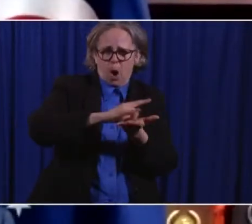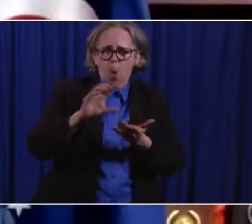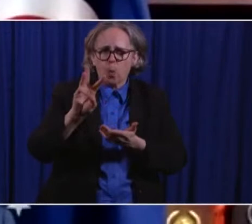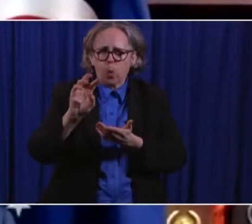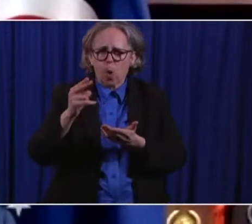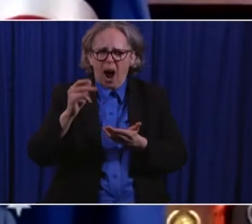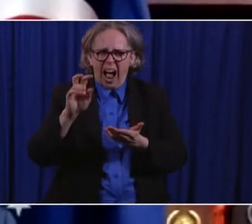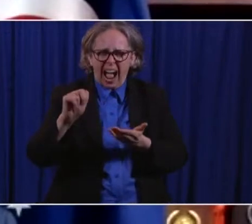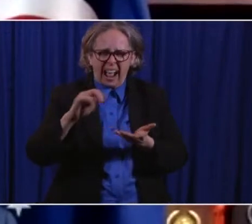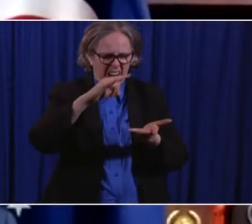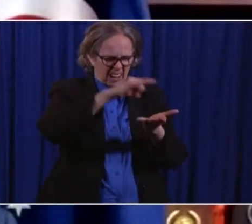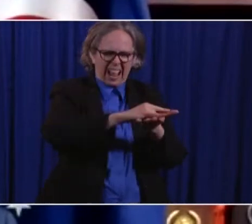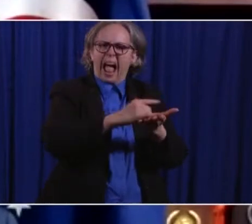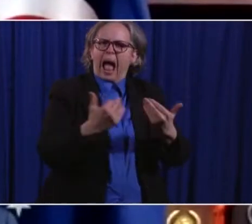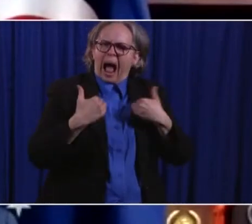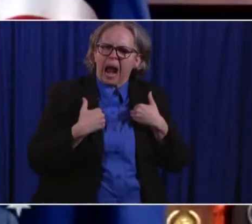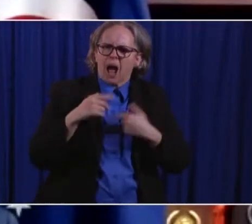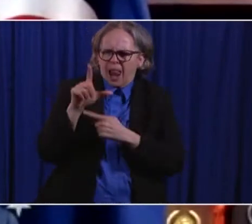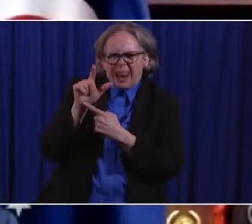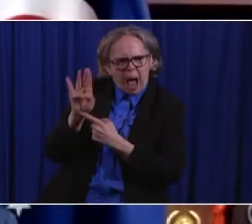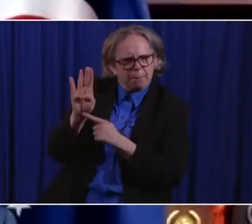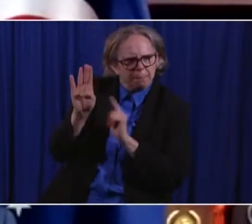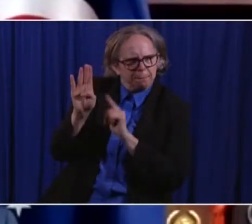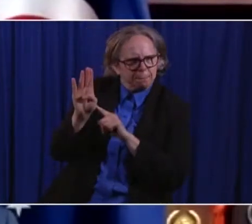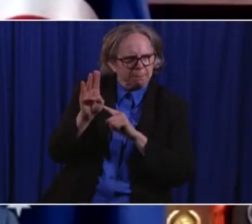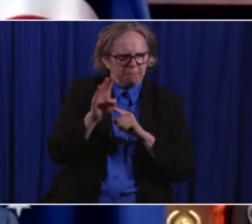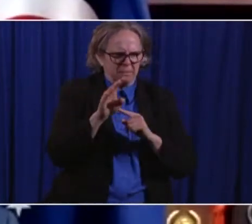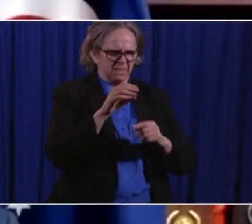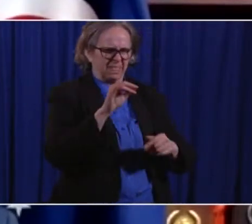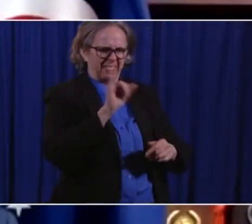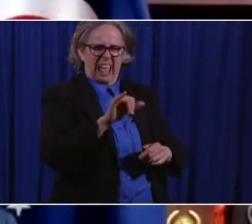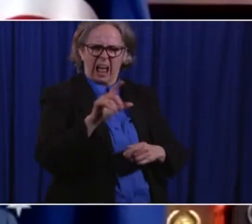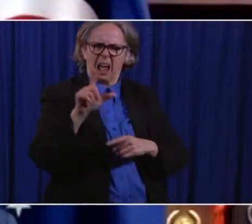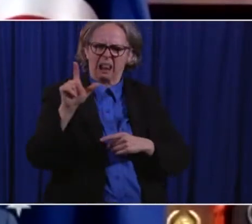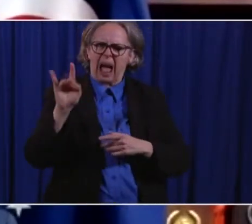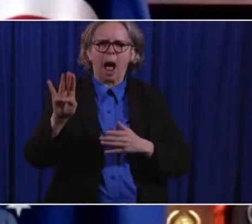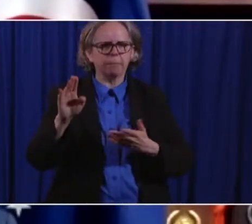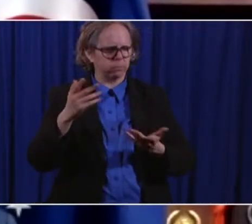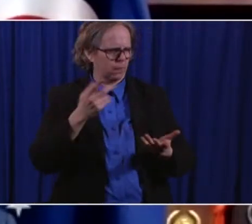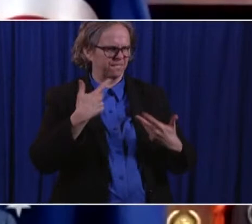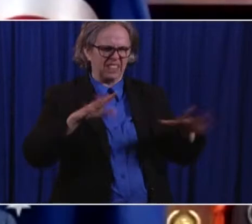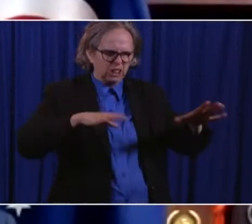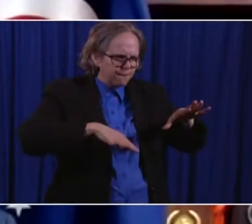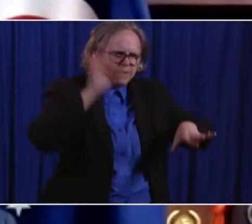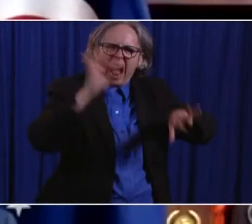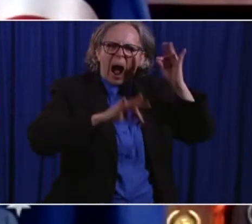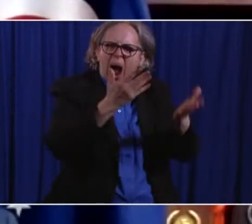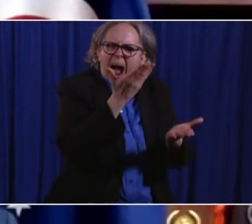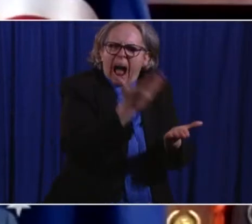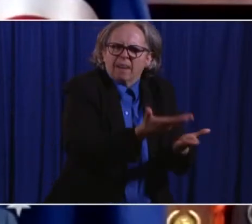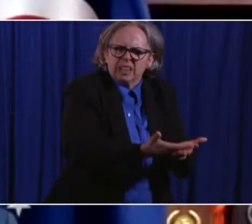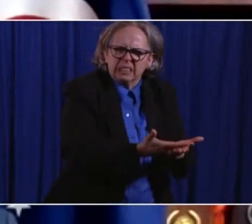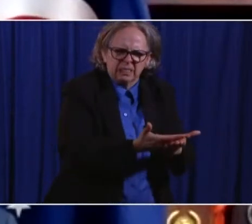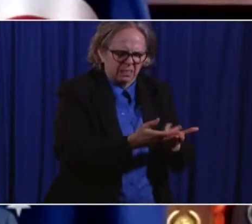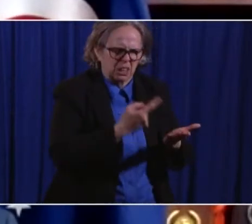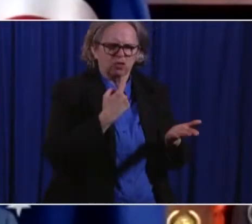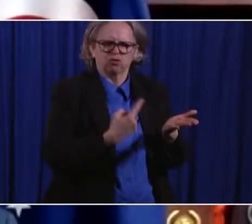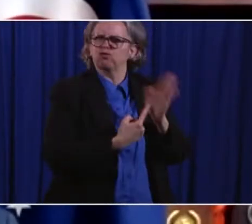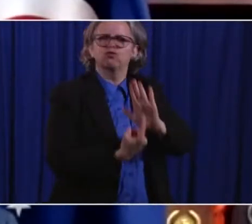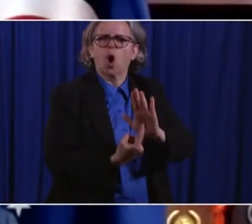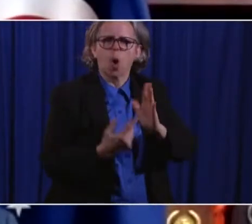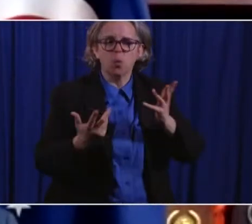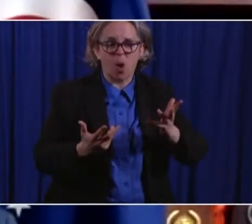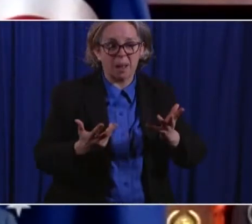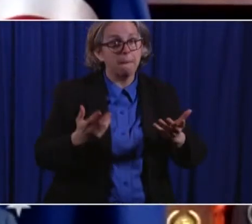that circumstantial evidence is building that could have been the location of the origin